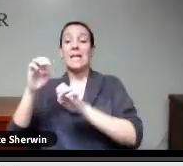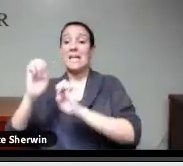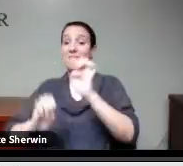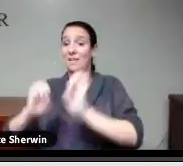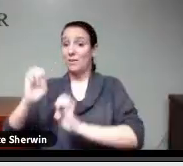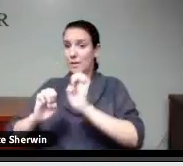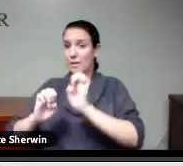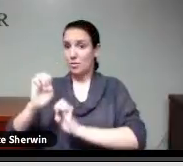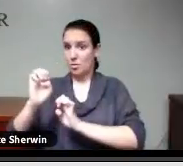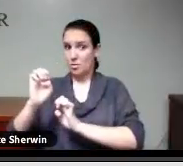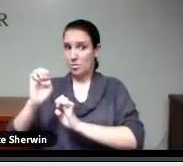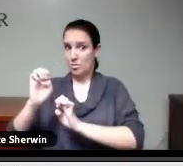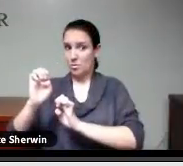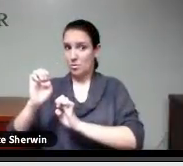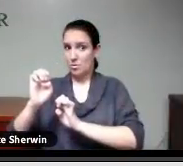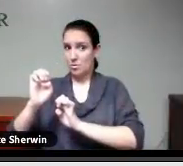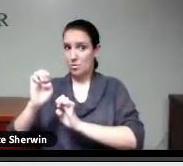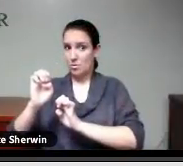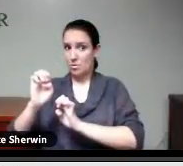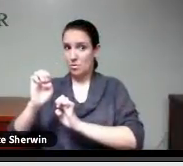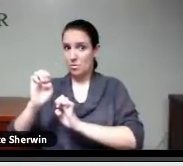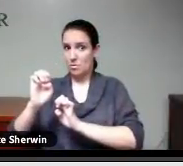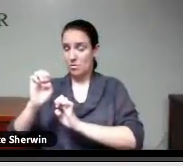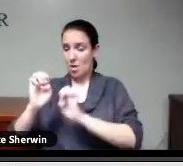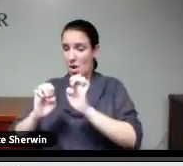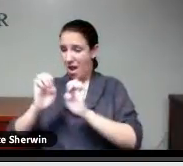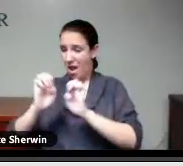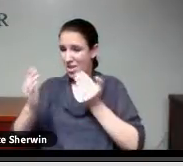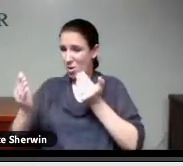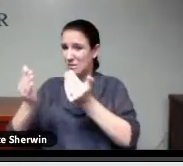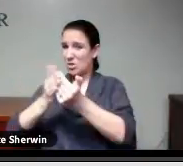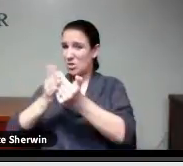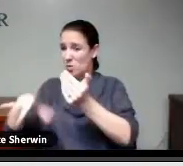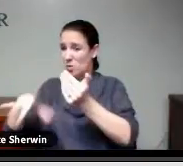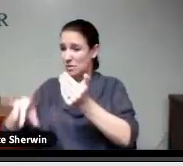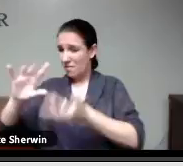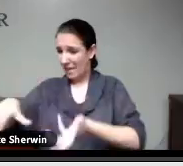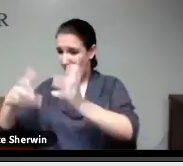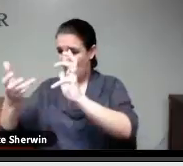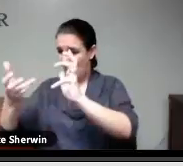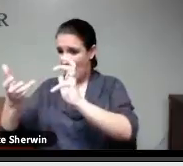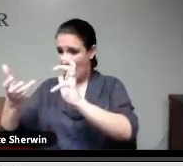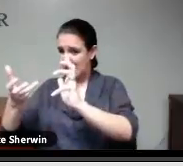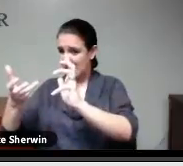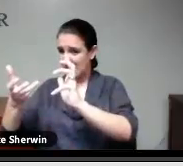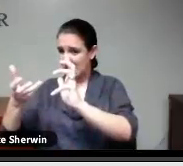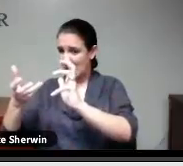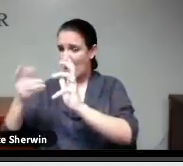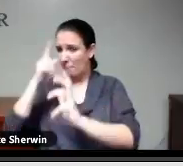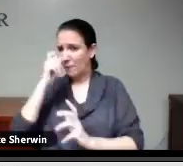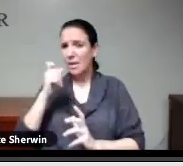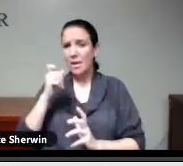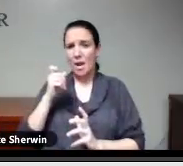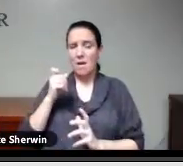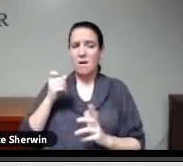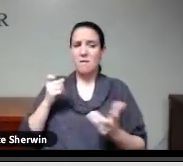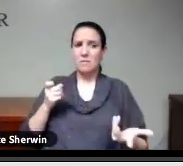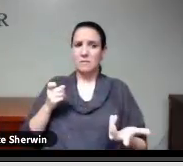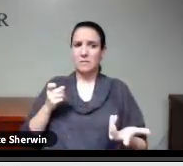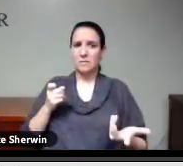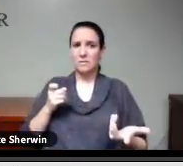is sitting just as close to find a mess or idea as it is to implementation on purpose, because I think it's really important that